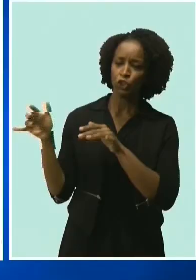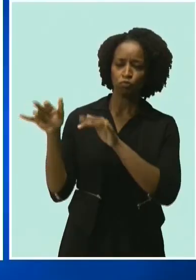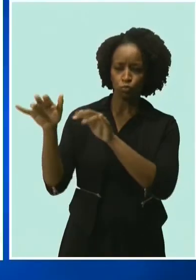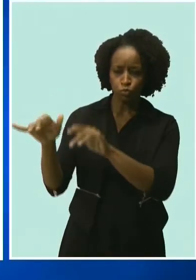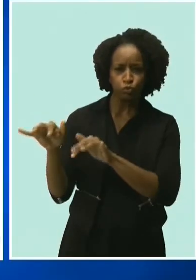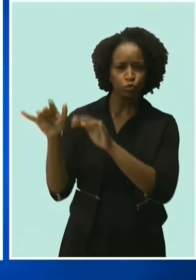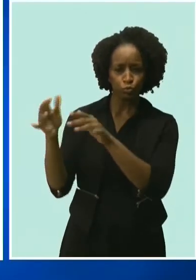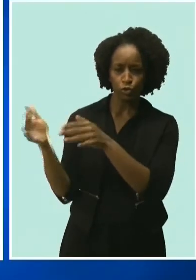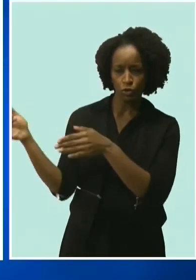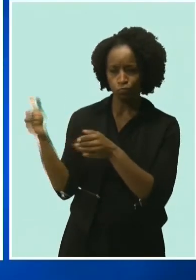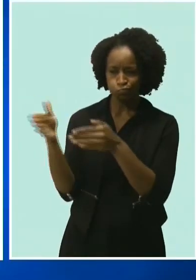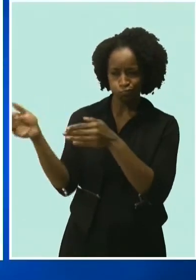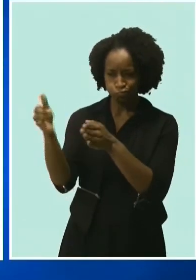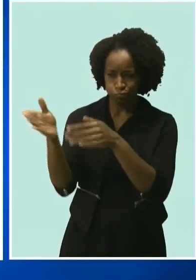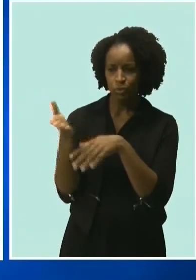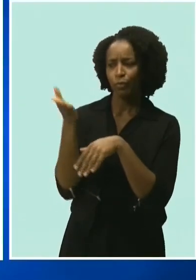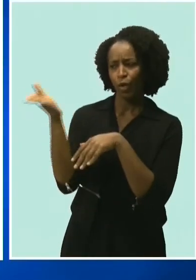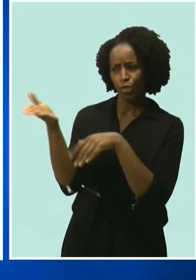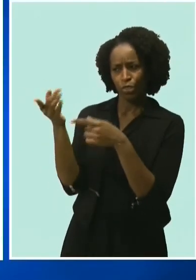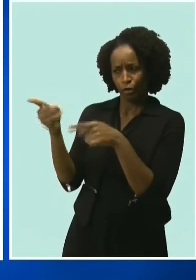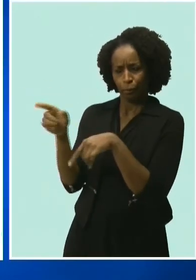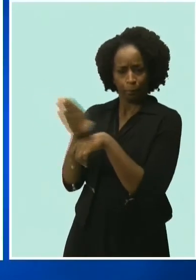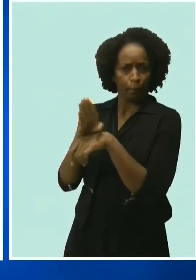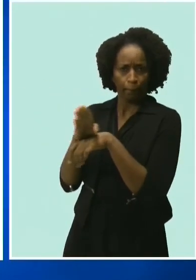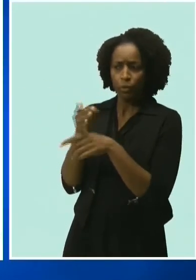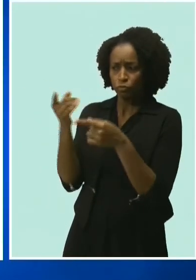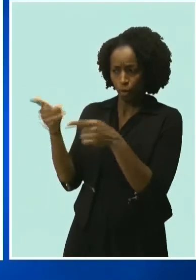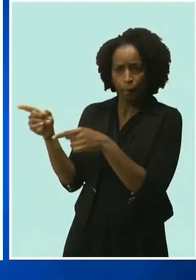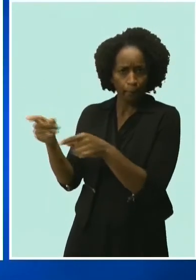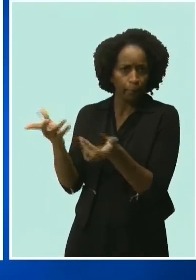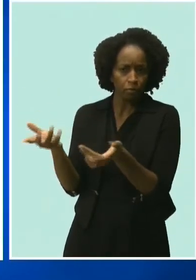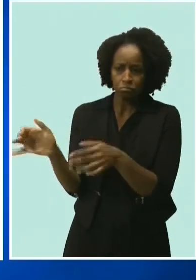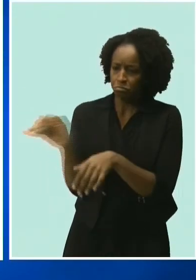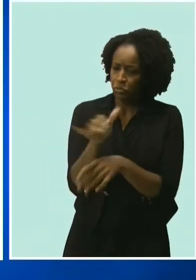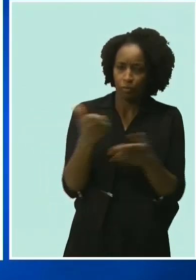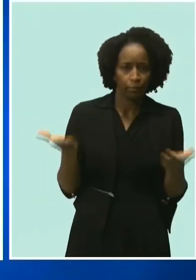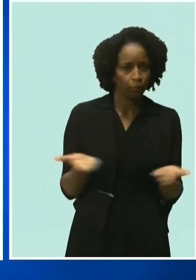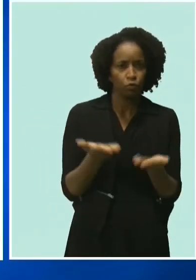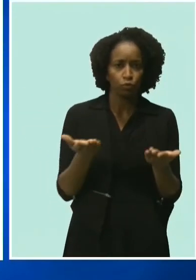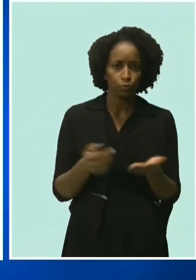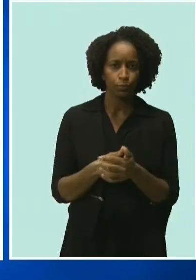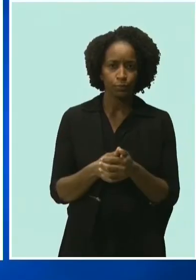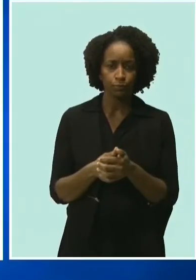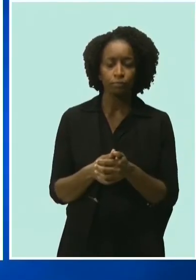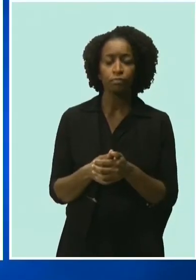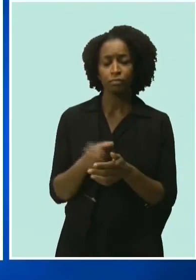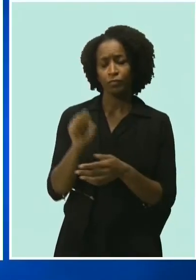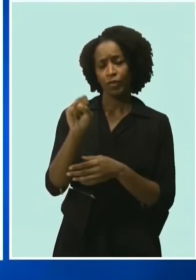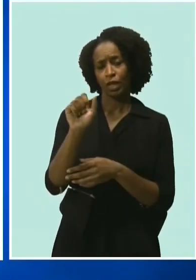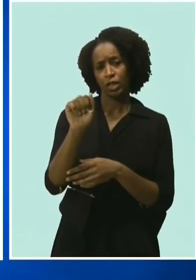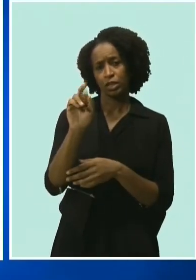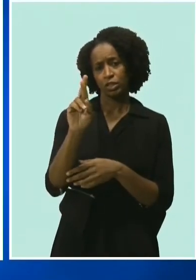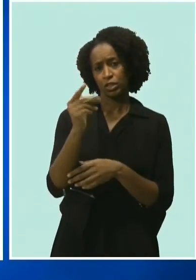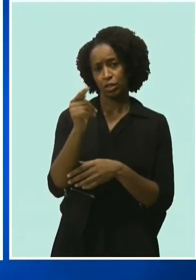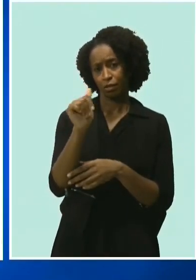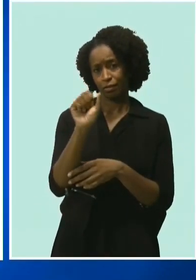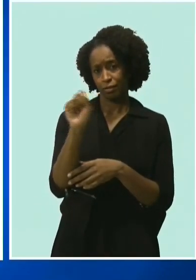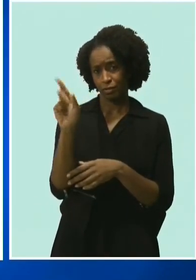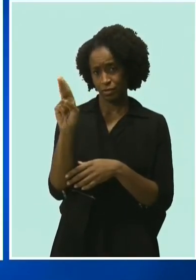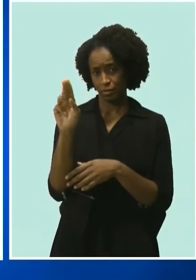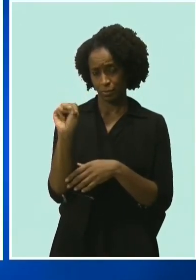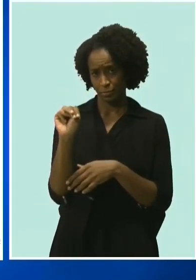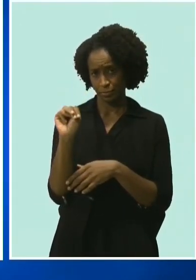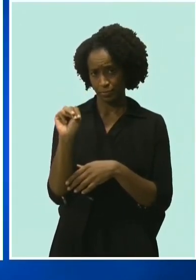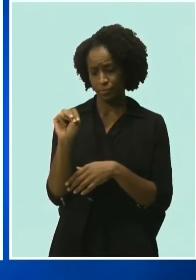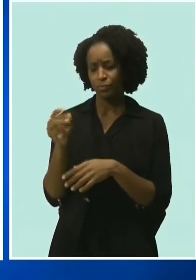it in Barbados. I think we've had fishermen reporting the same here. Waves of sargassum seaweed normally originate from the Sargasso